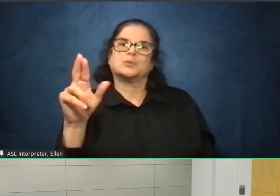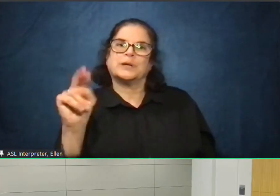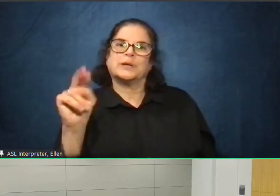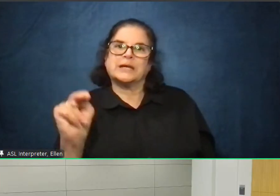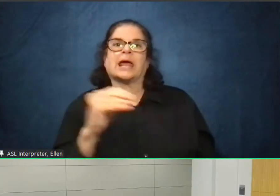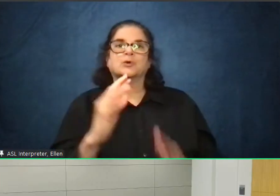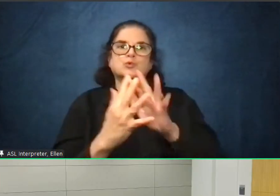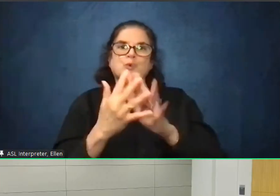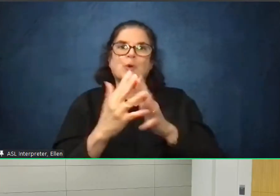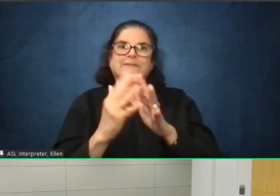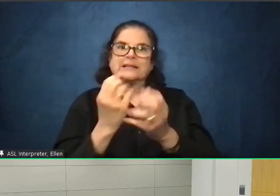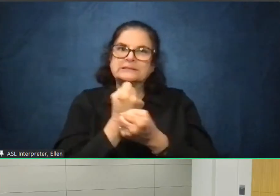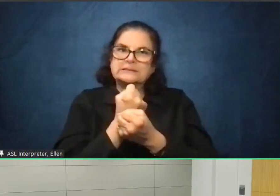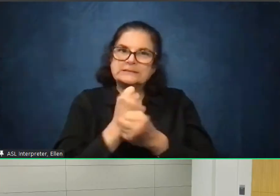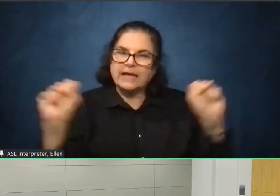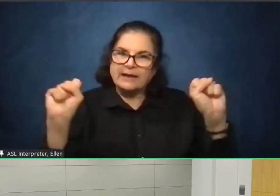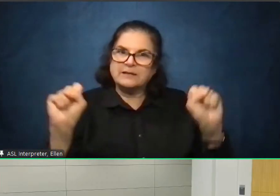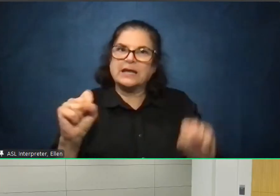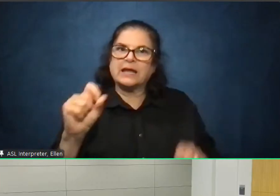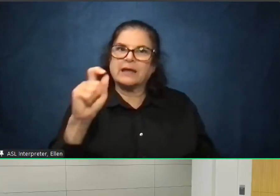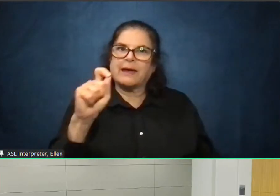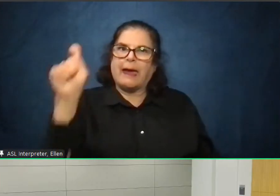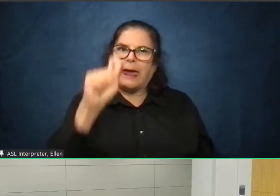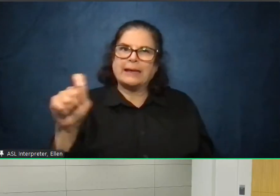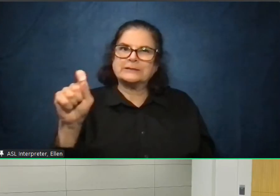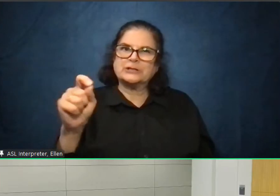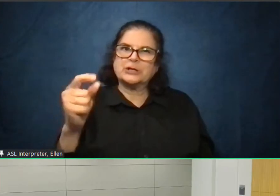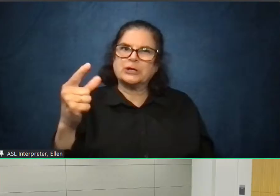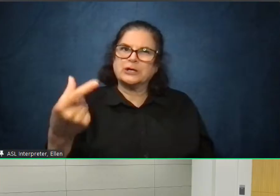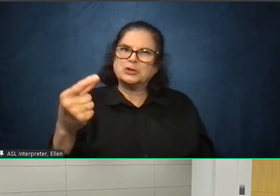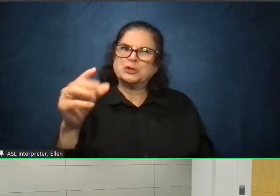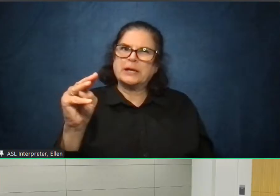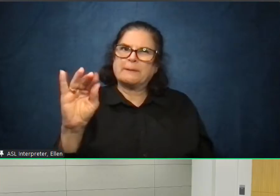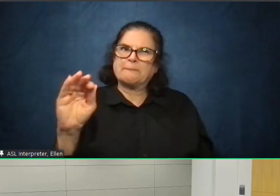think, gmail.com. I had this pulled up.